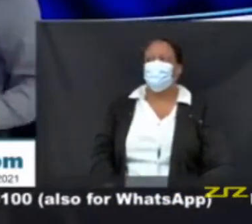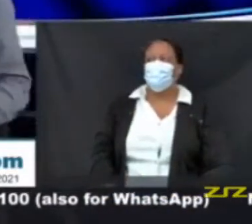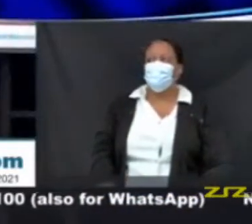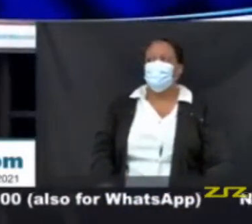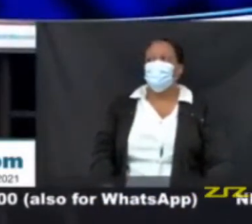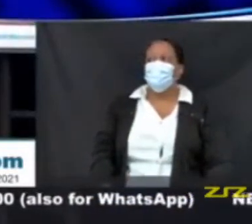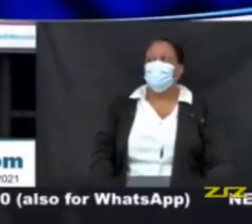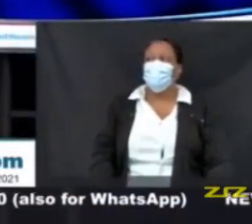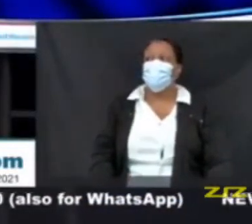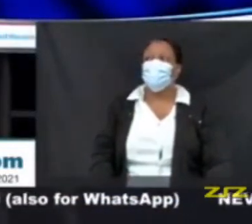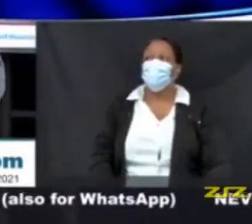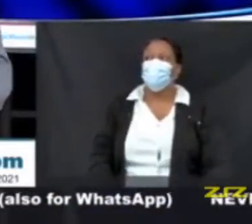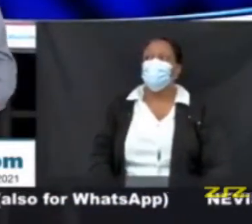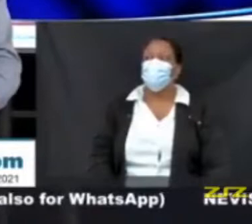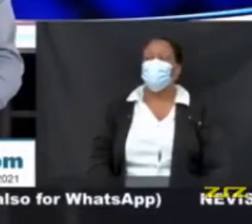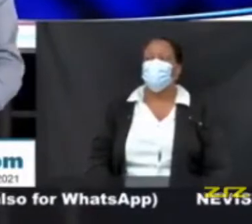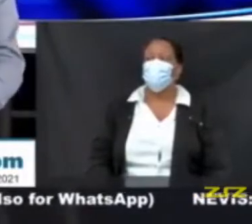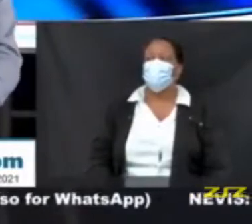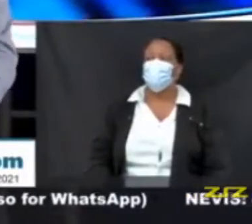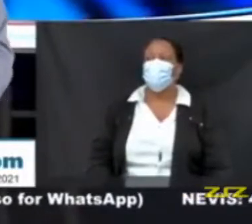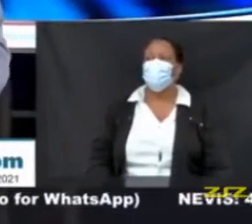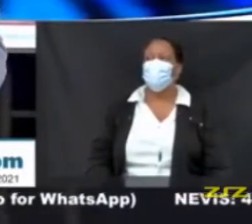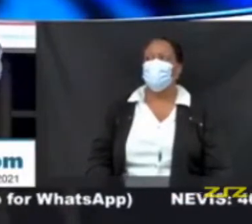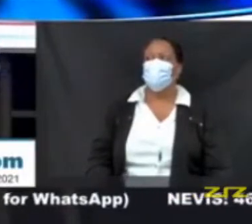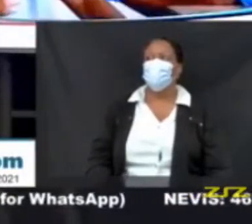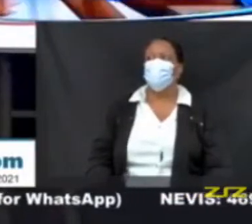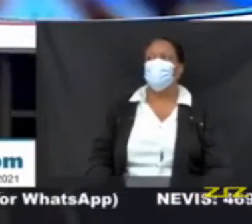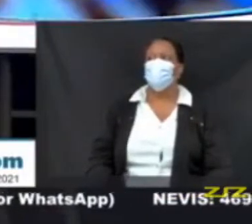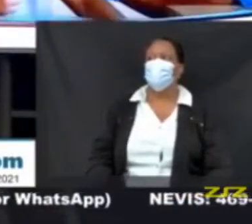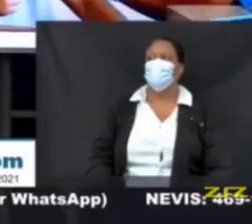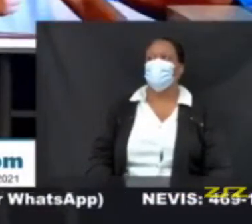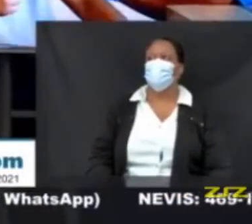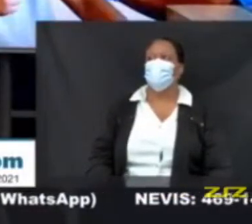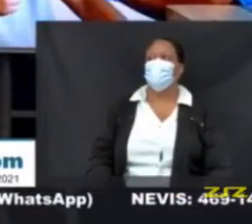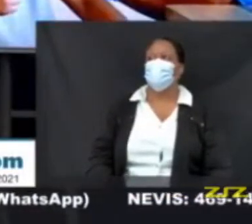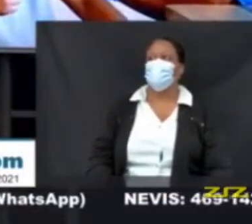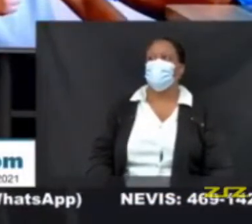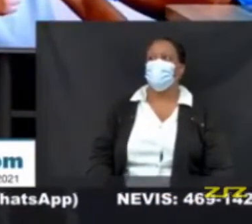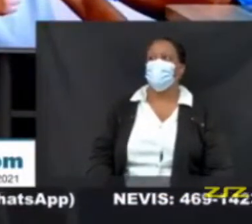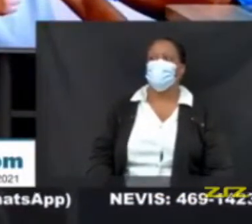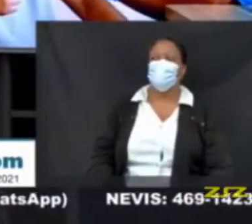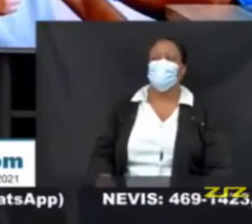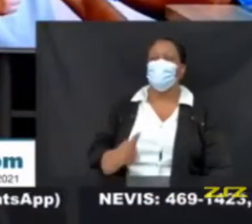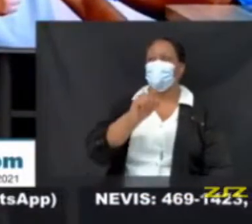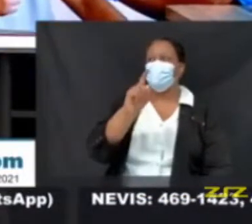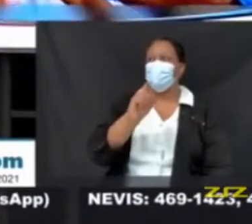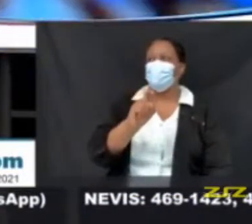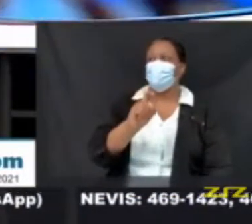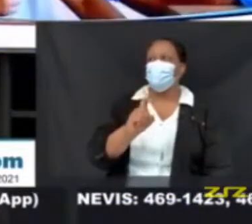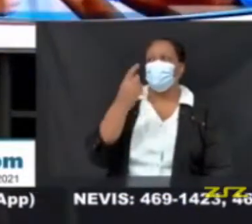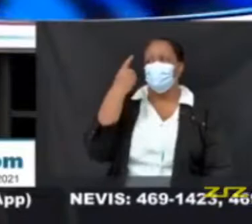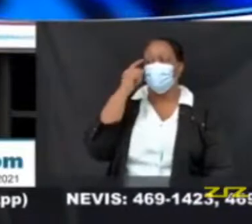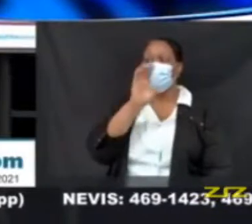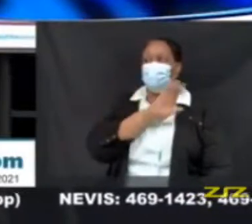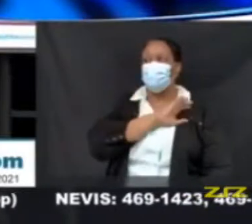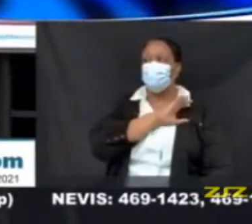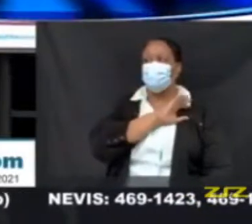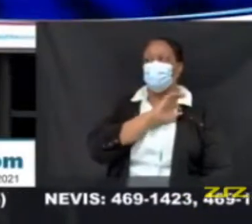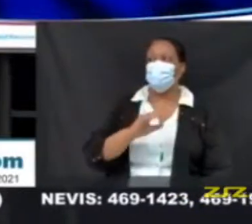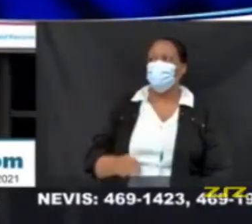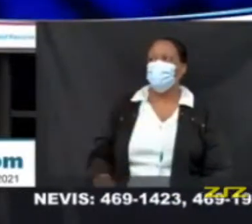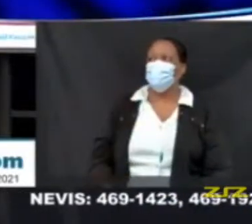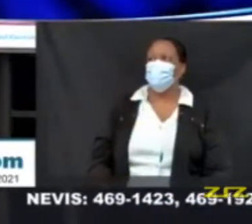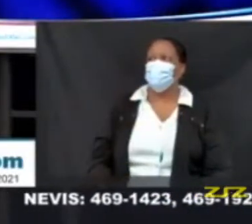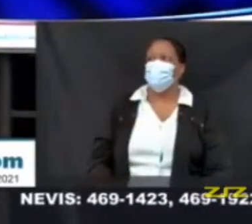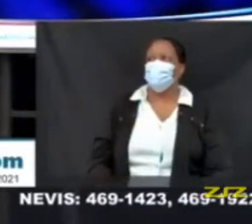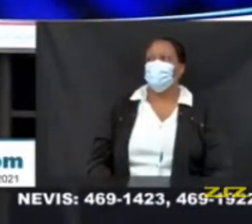Our next question, I guess this is intended for Superintendent Henry. There's a rumor that